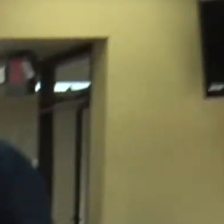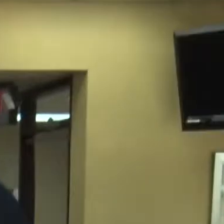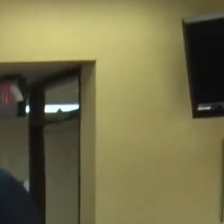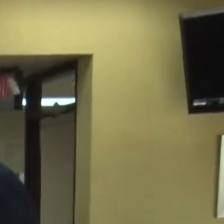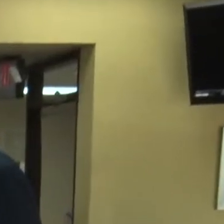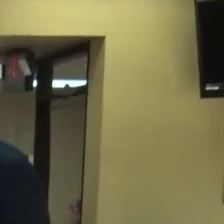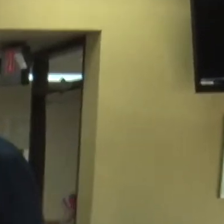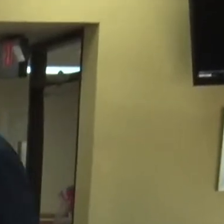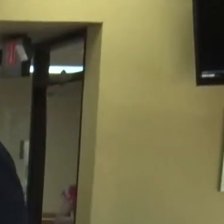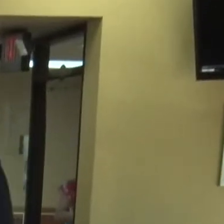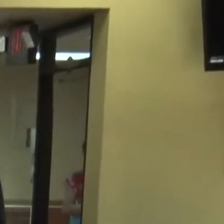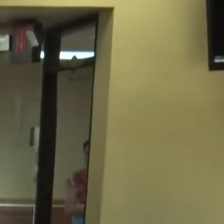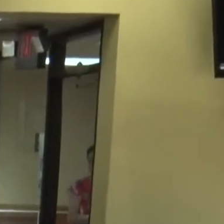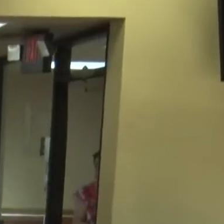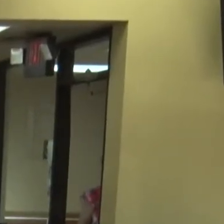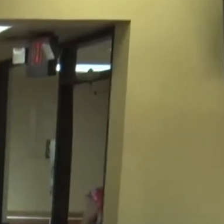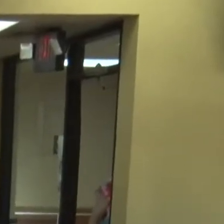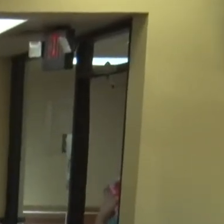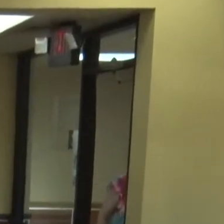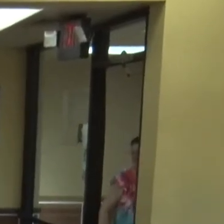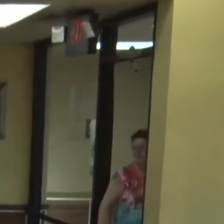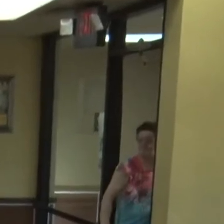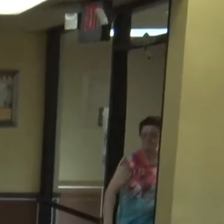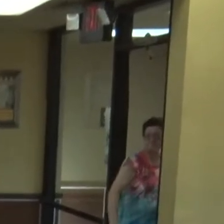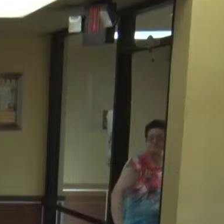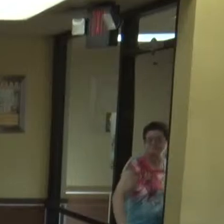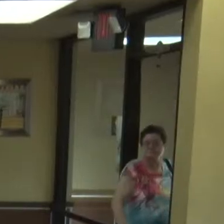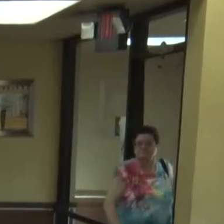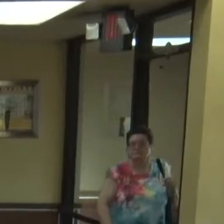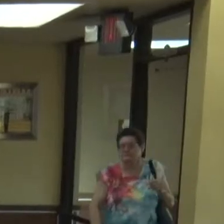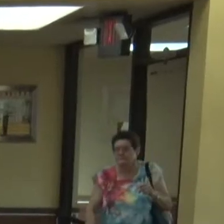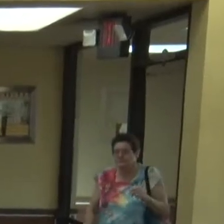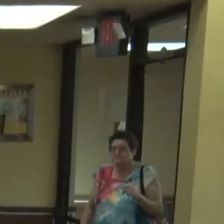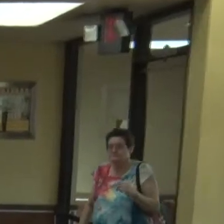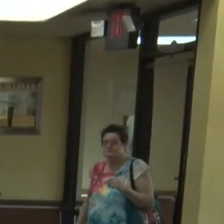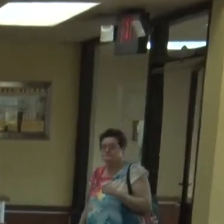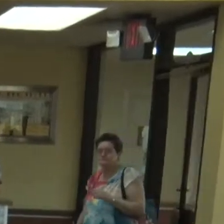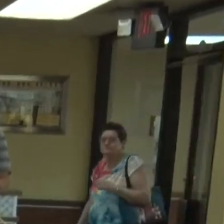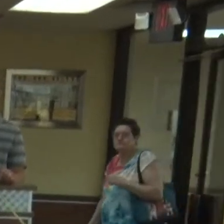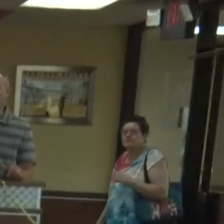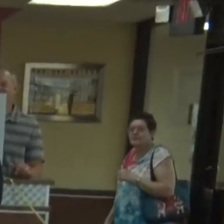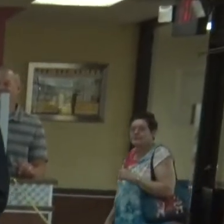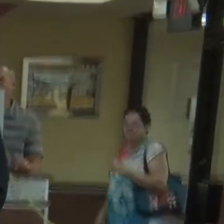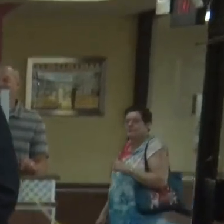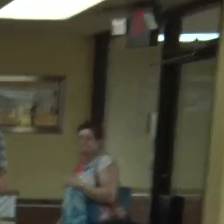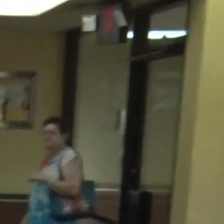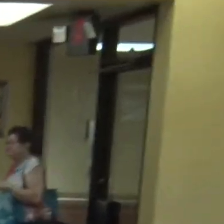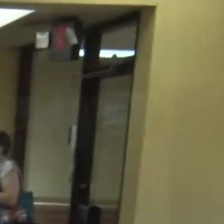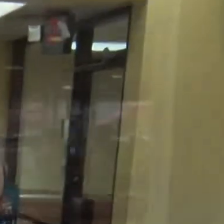Got a little something special for you. You won one of the big giant trucks.